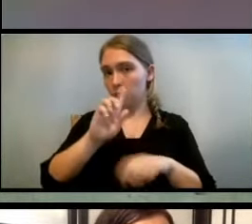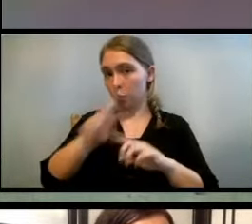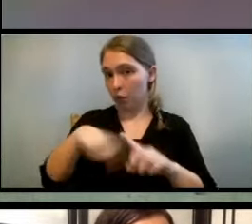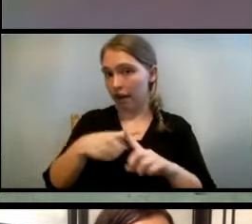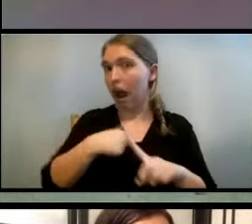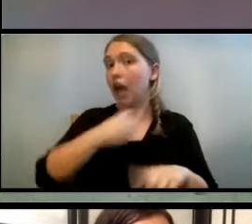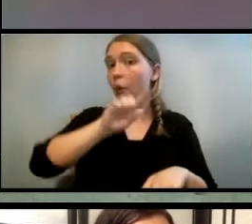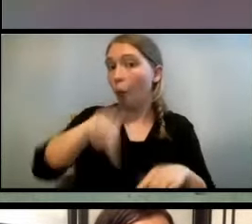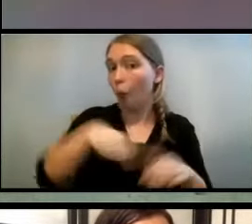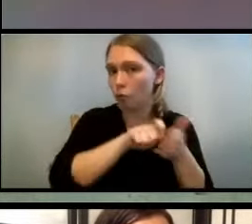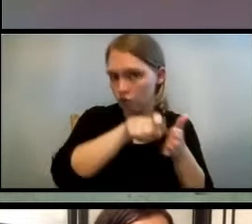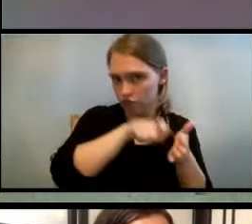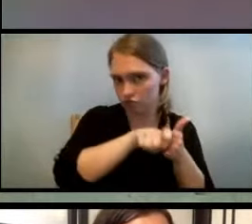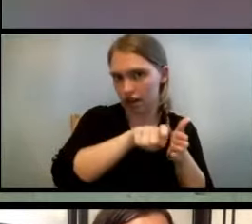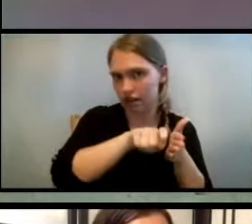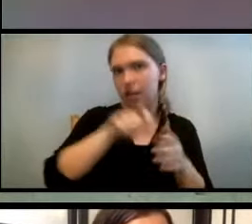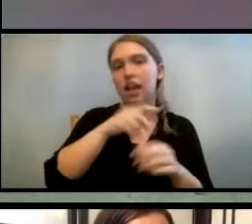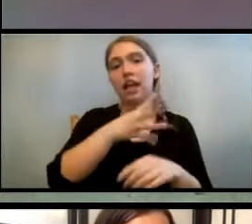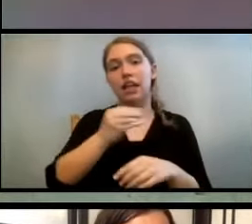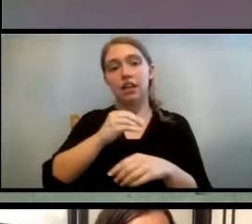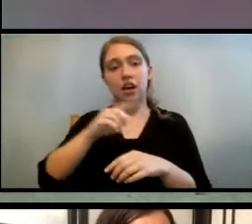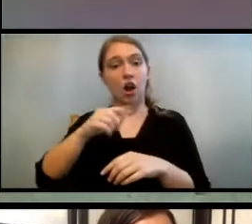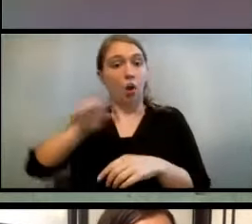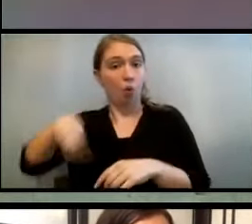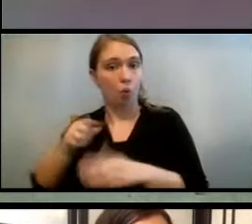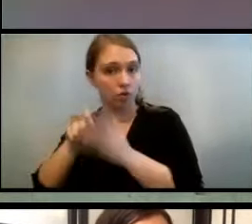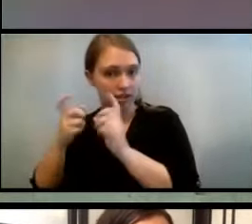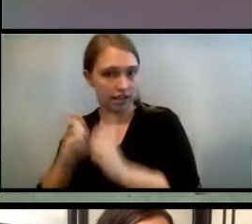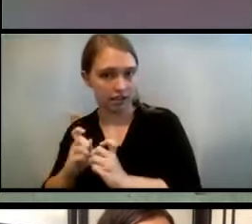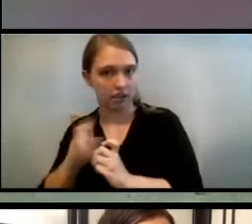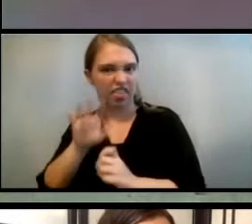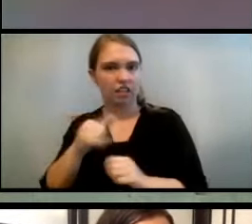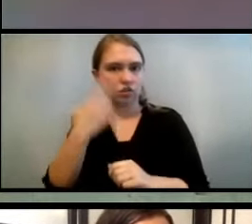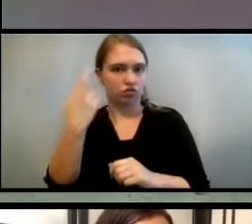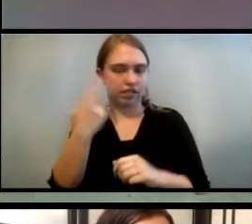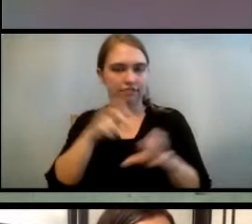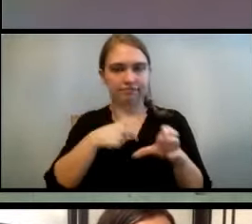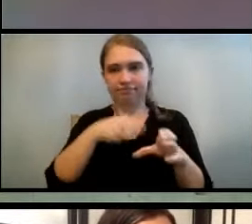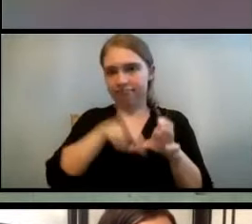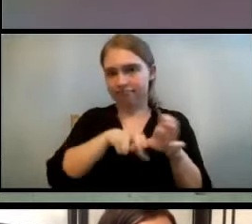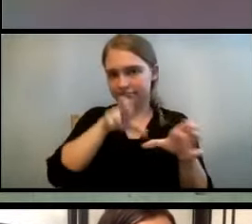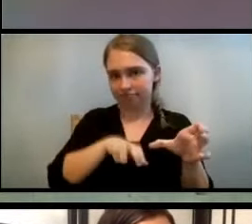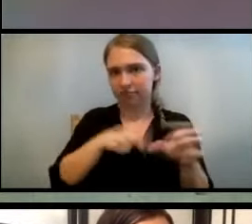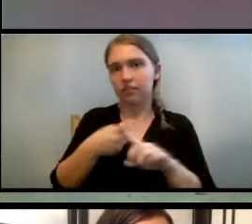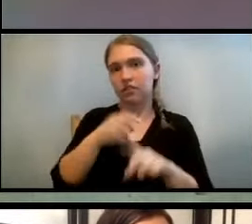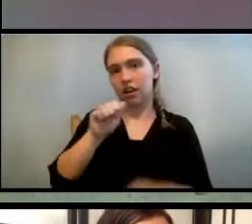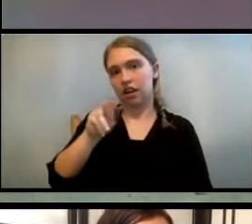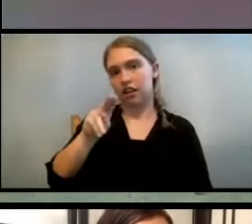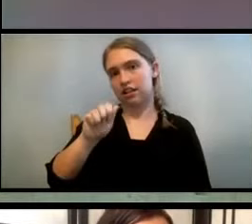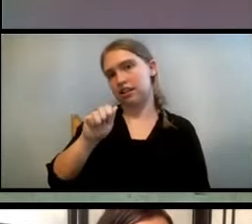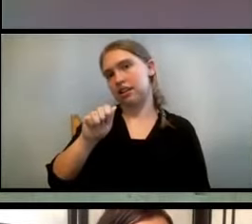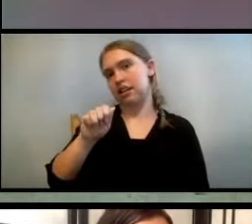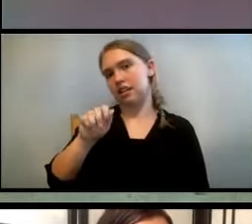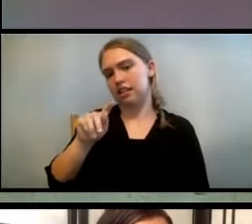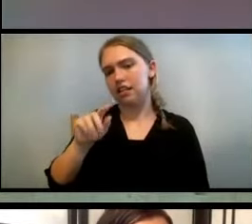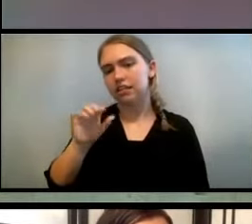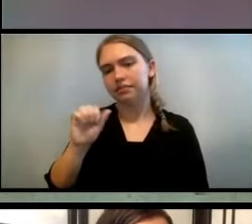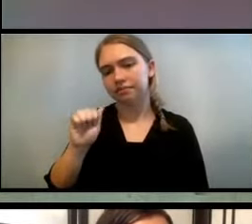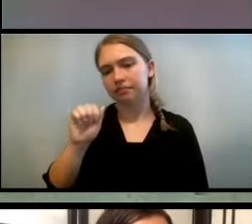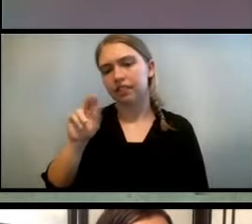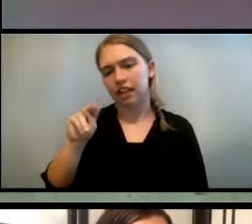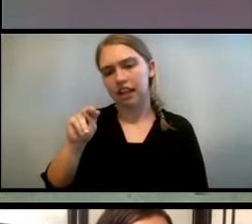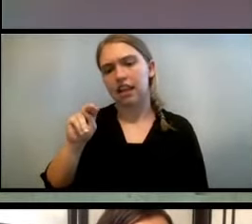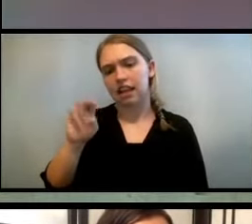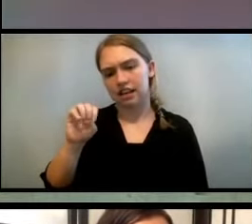up stepping down from my post as the editor of Amenana. And I'm still there as a co-founder. So, you